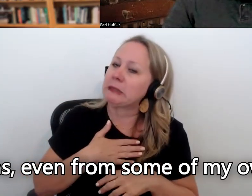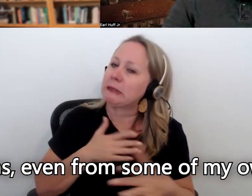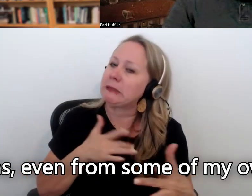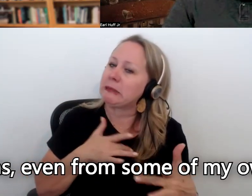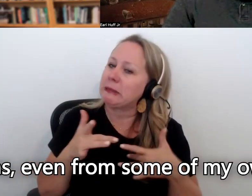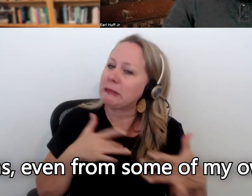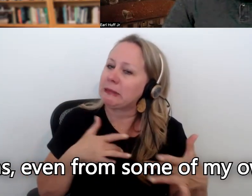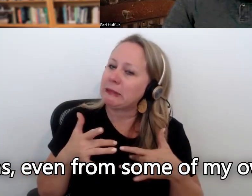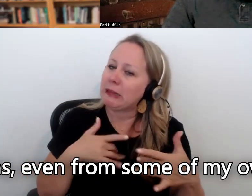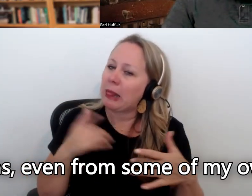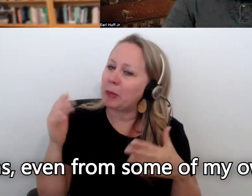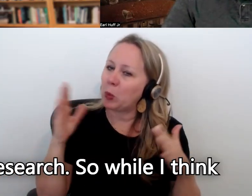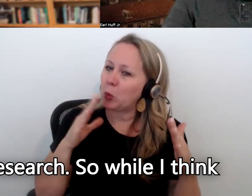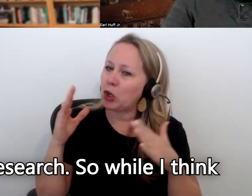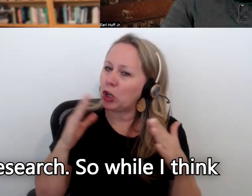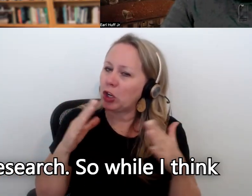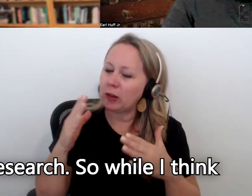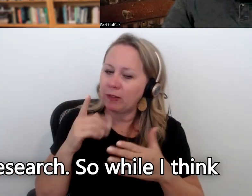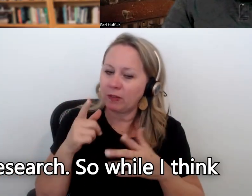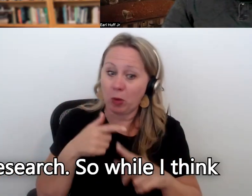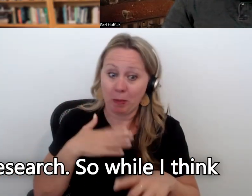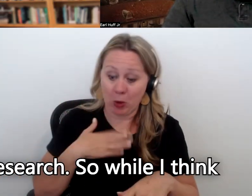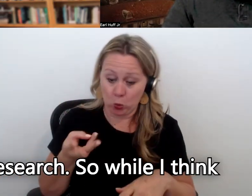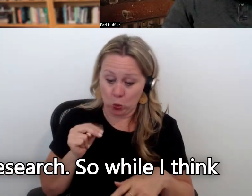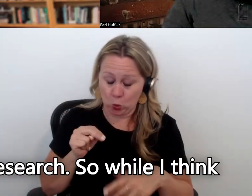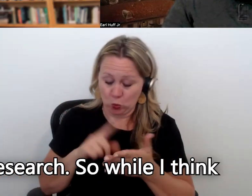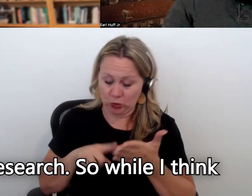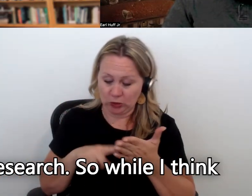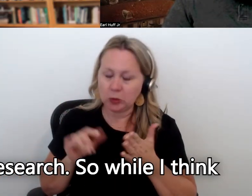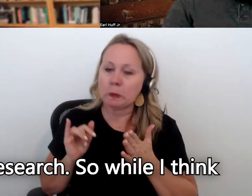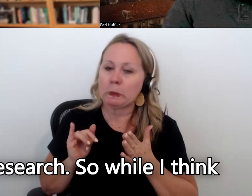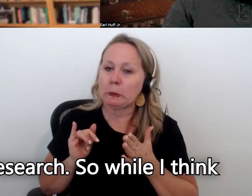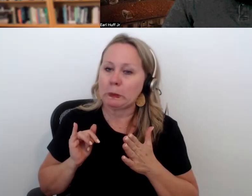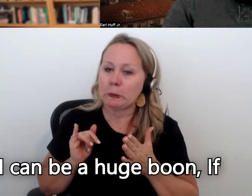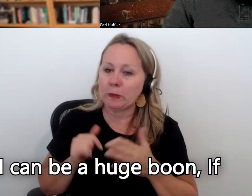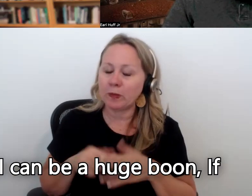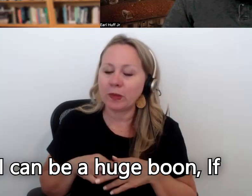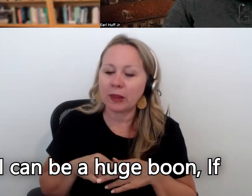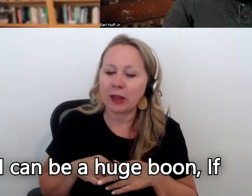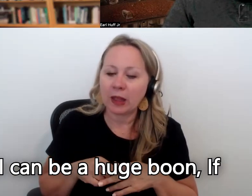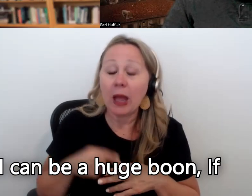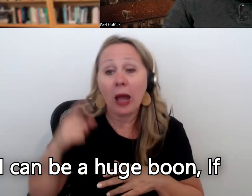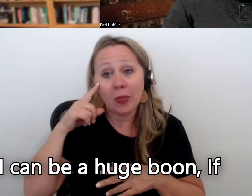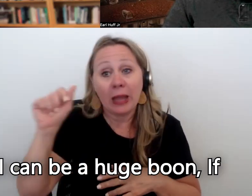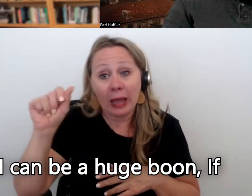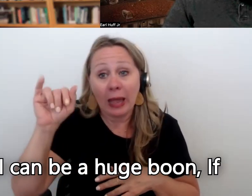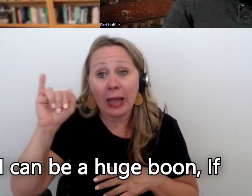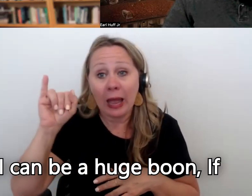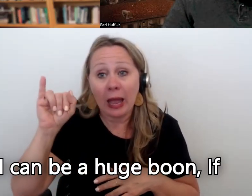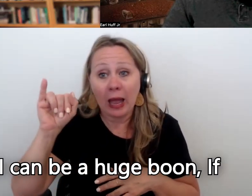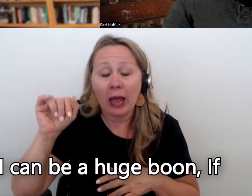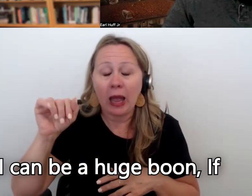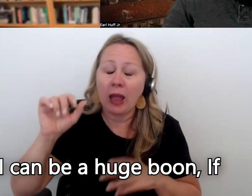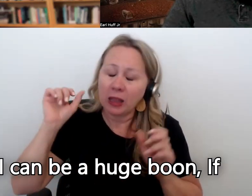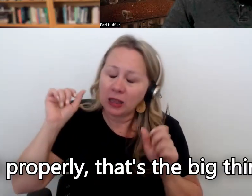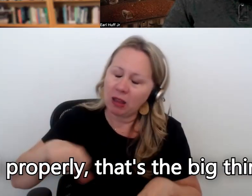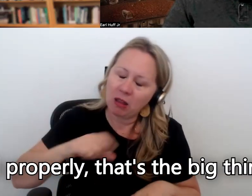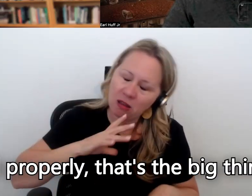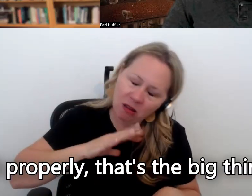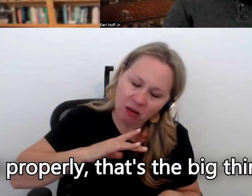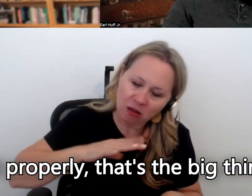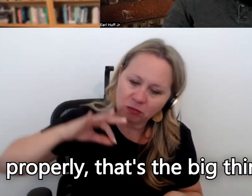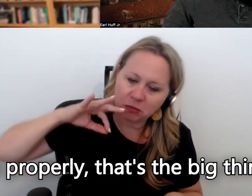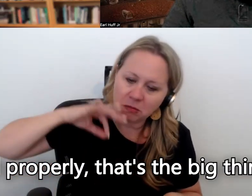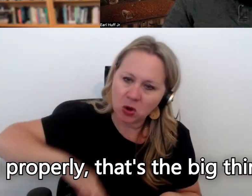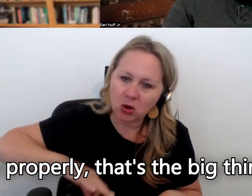concerns, even from some of my own research. So while I think AI can be a huge boon, if